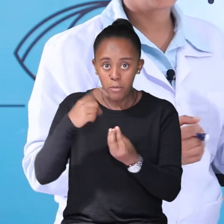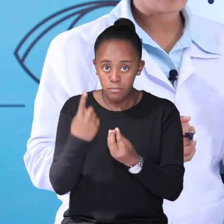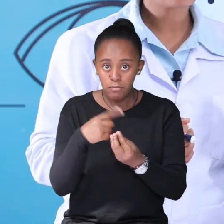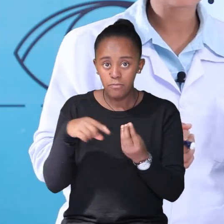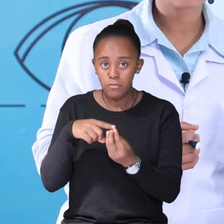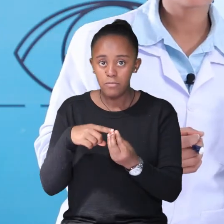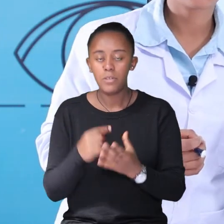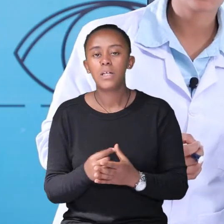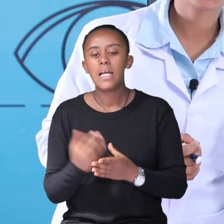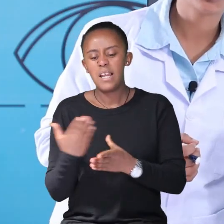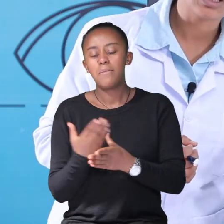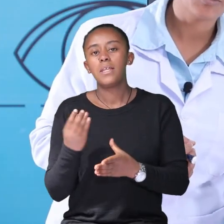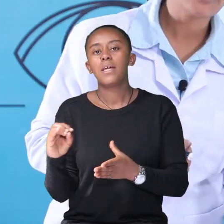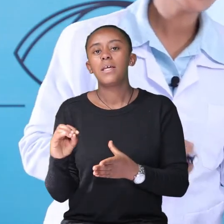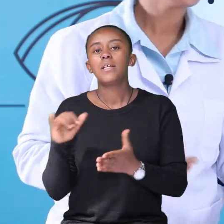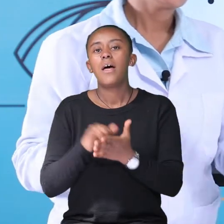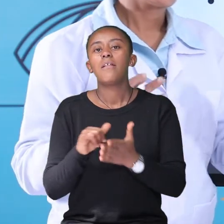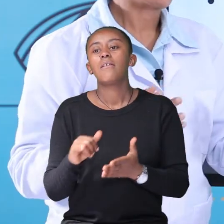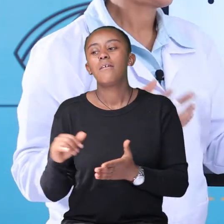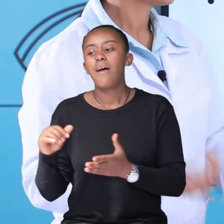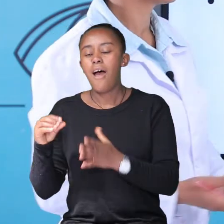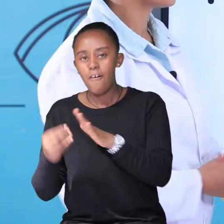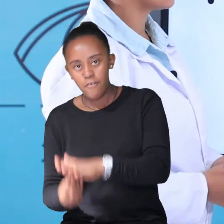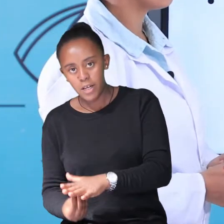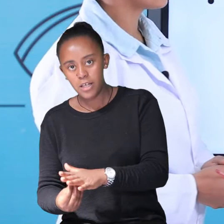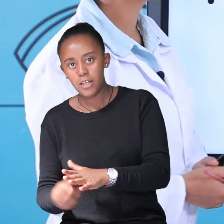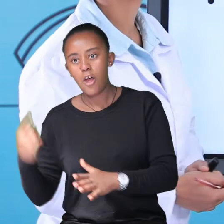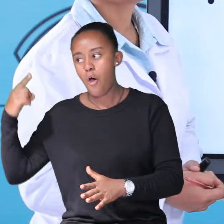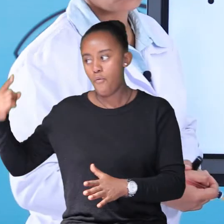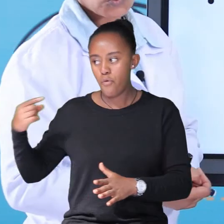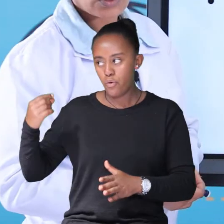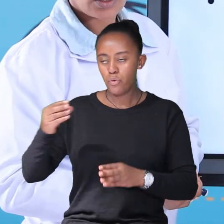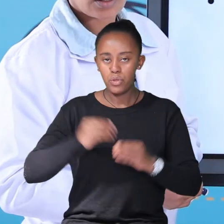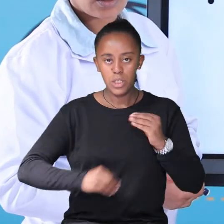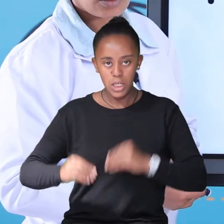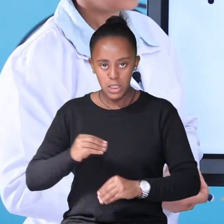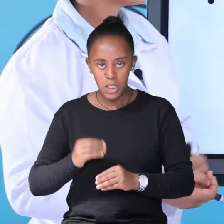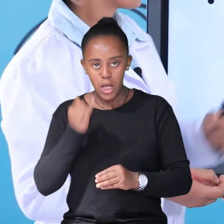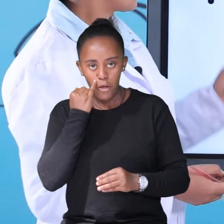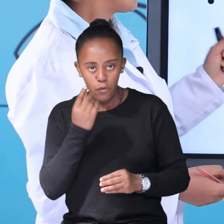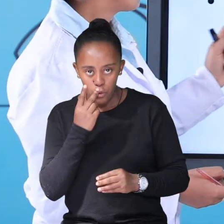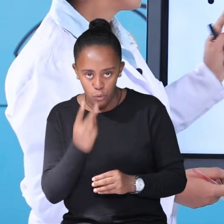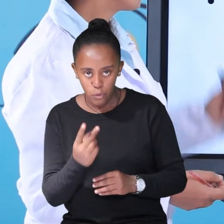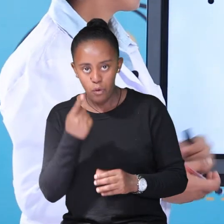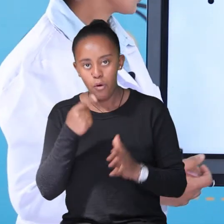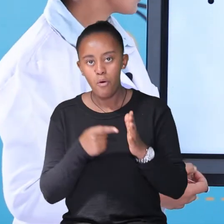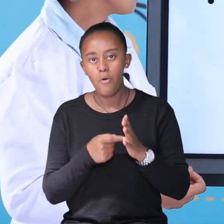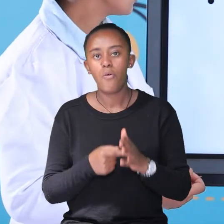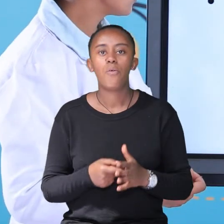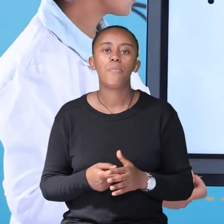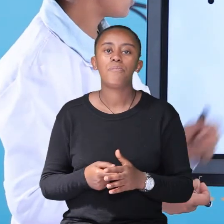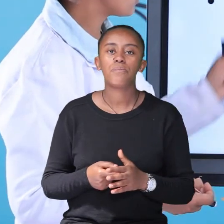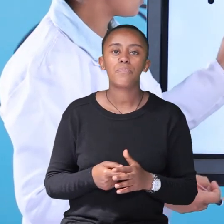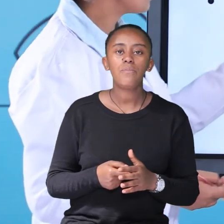If one factor is found to be limiting, that factor can affect photosynthesis. If you look, for